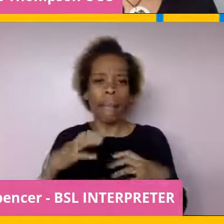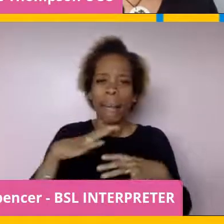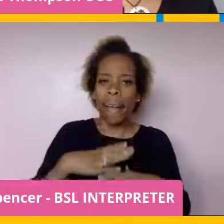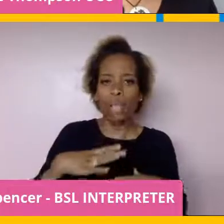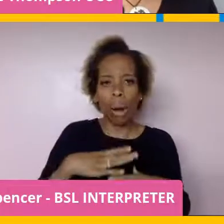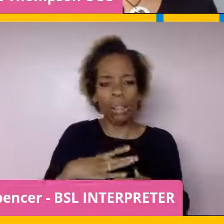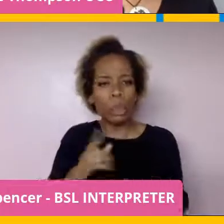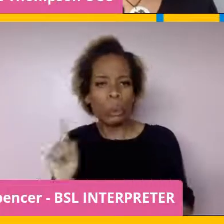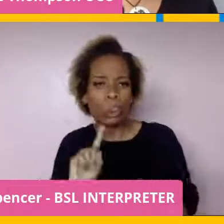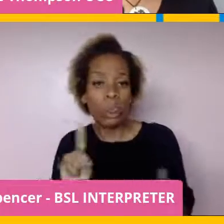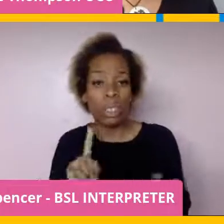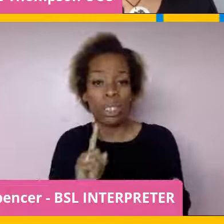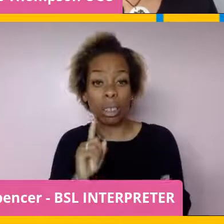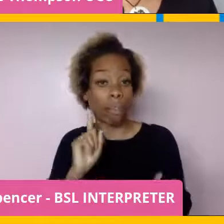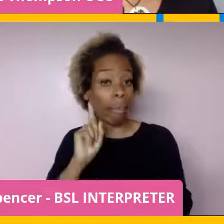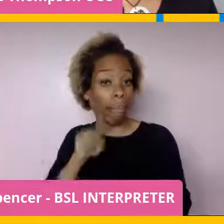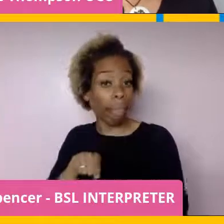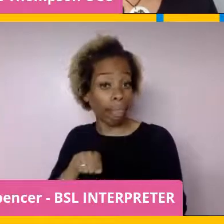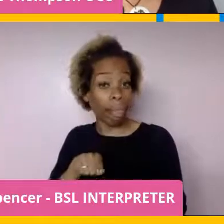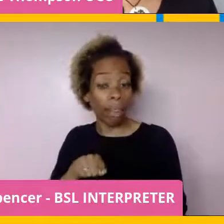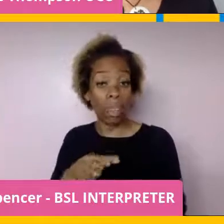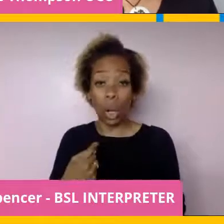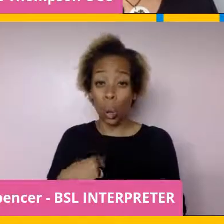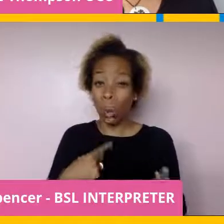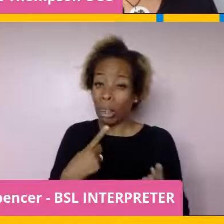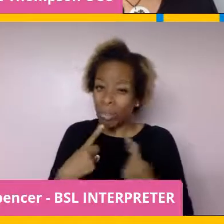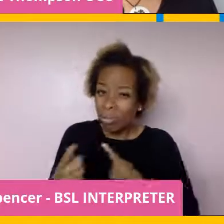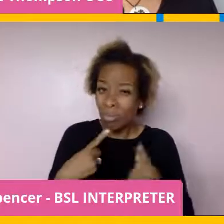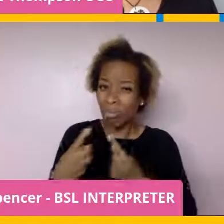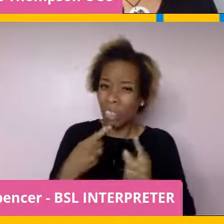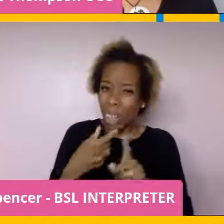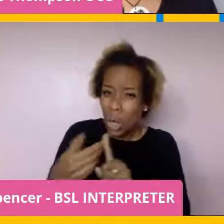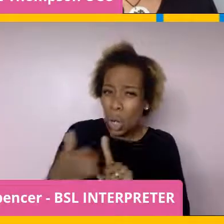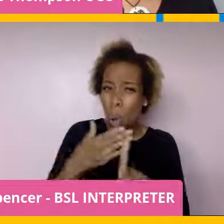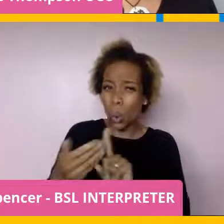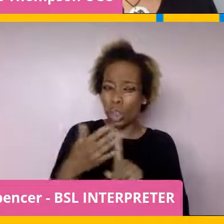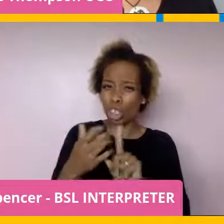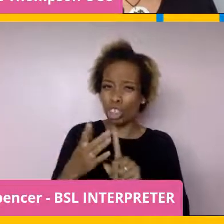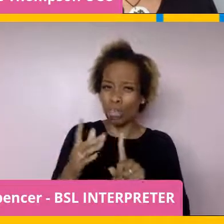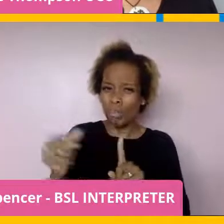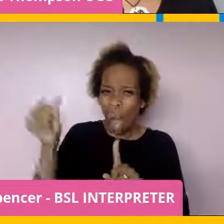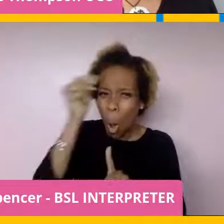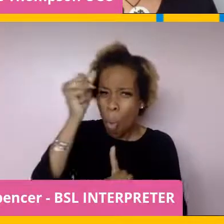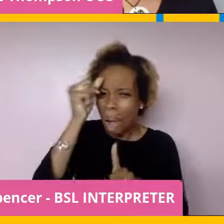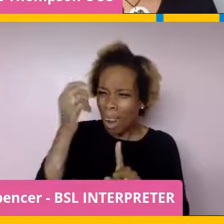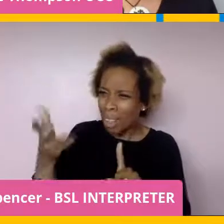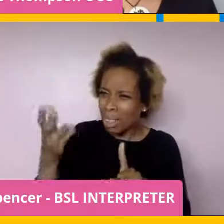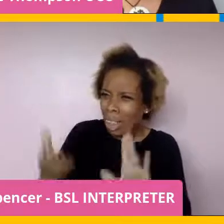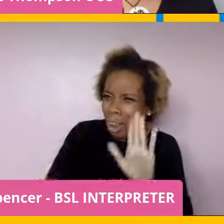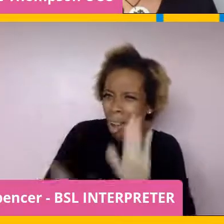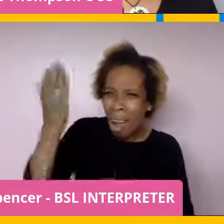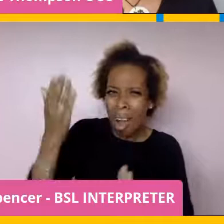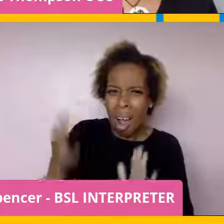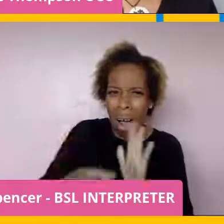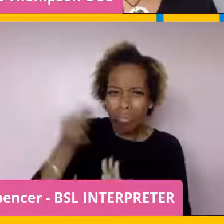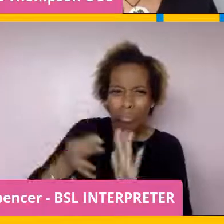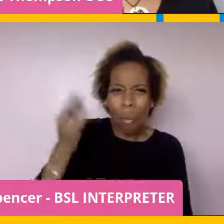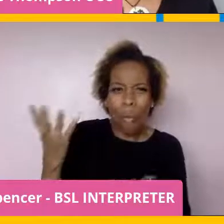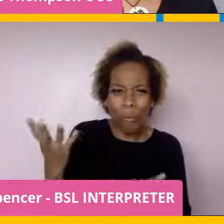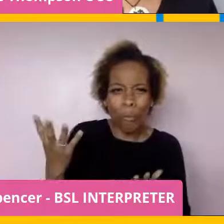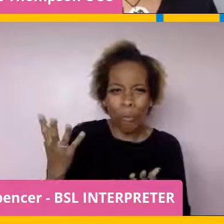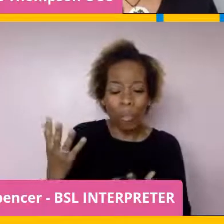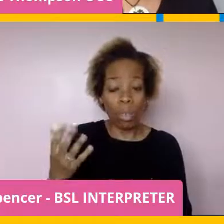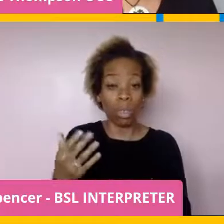spent a significant amount of our time in negotiations educating the people on the other side of the table that casualisation is a spectrum